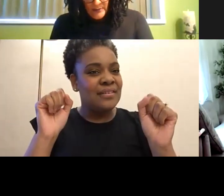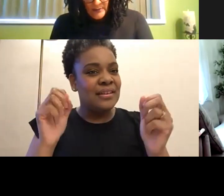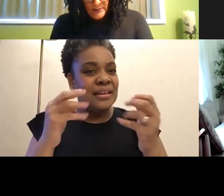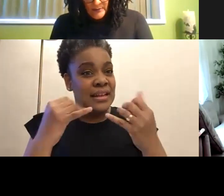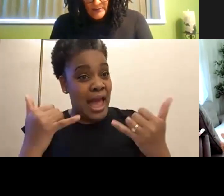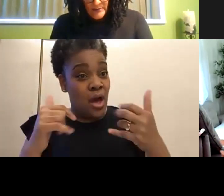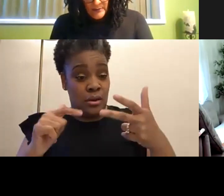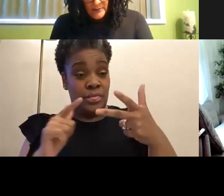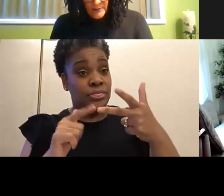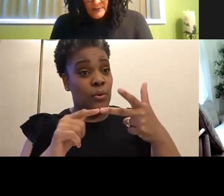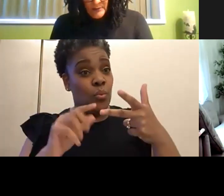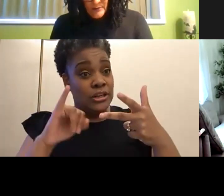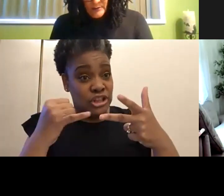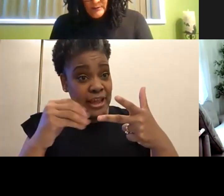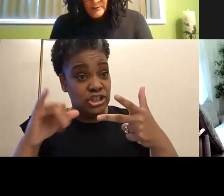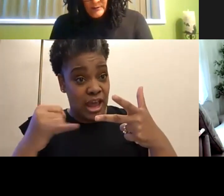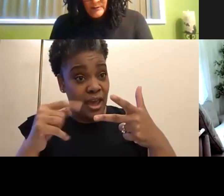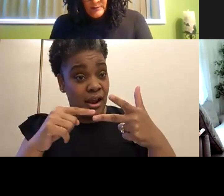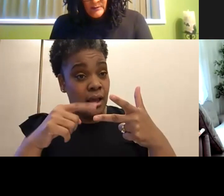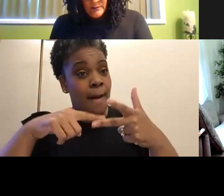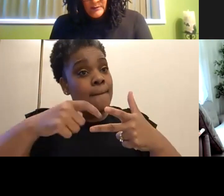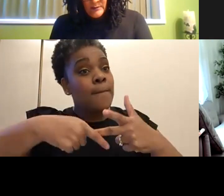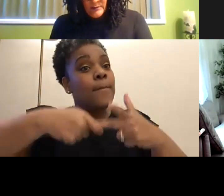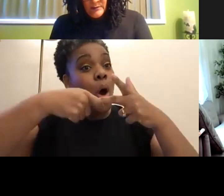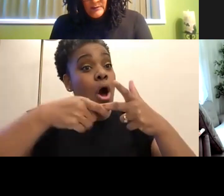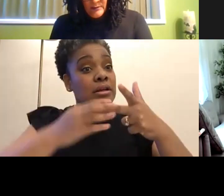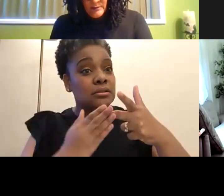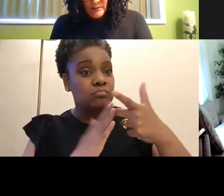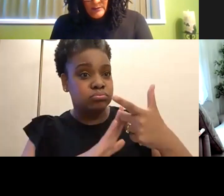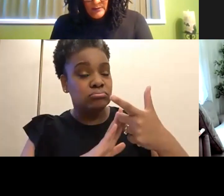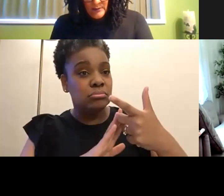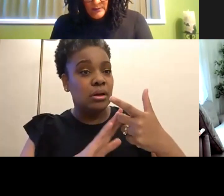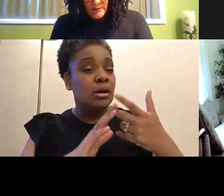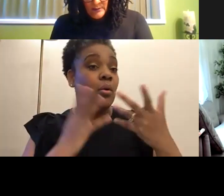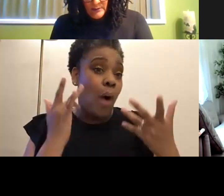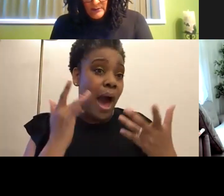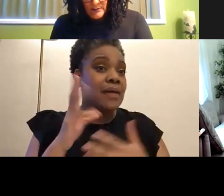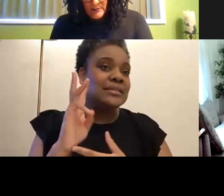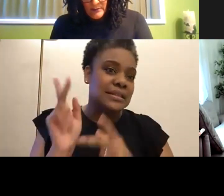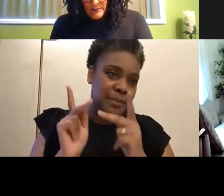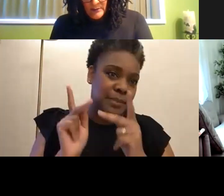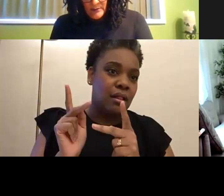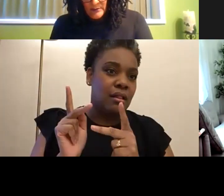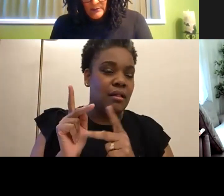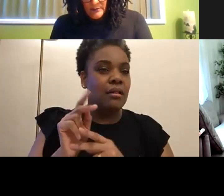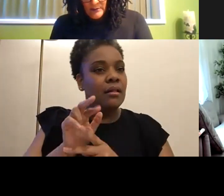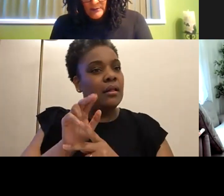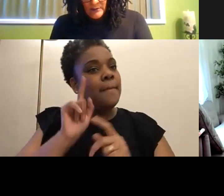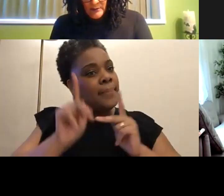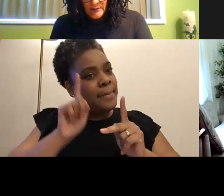pause, uh, because of 6 instances out of 6.8 million. So I think people should really take away